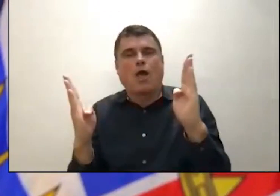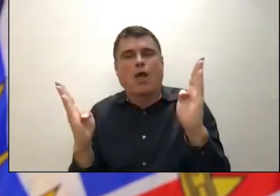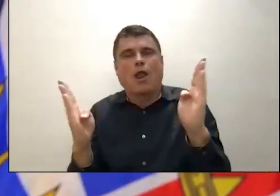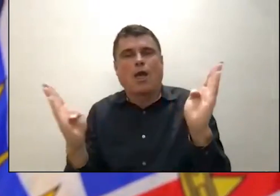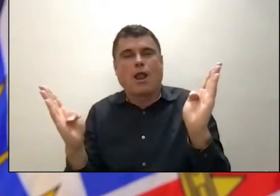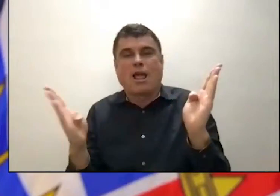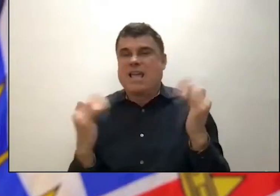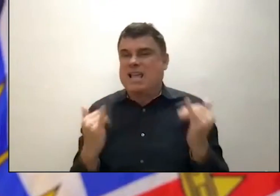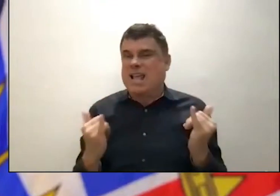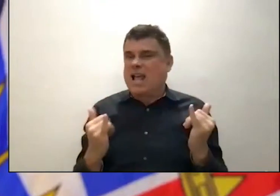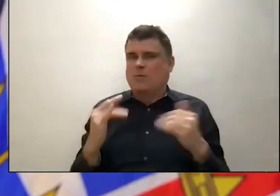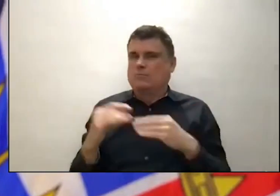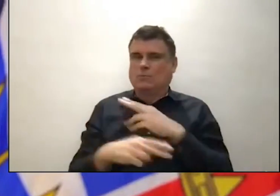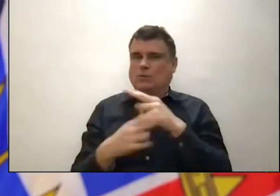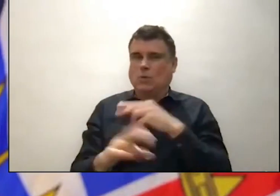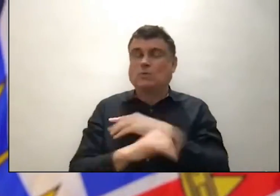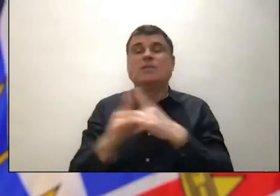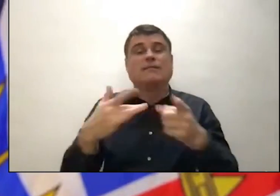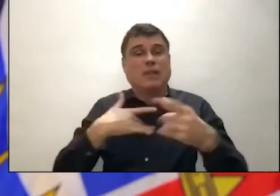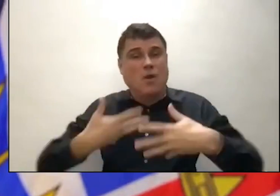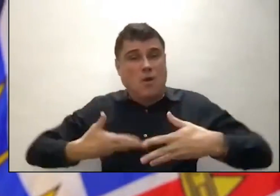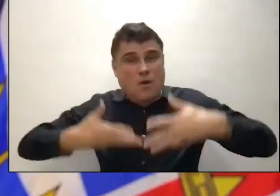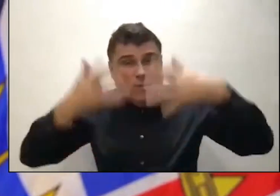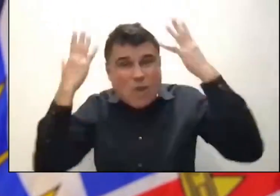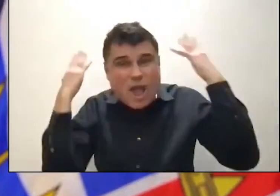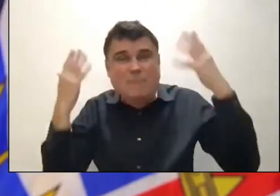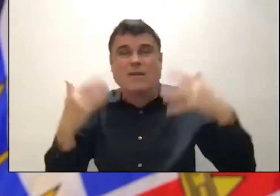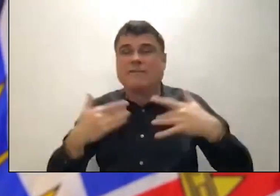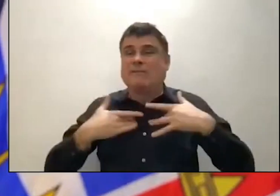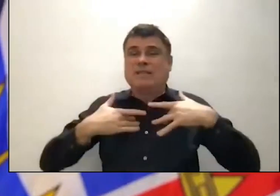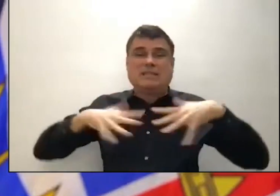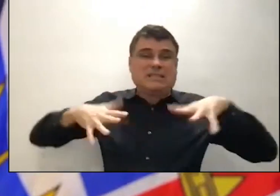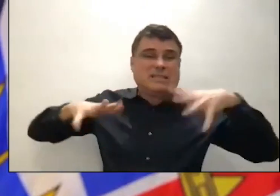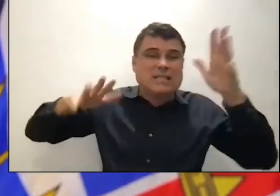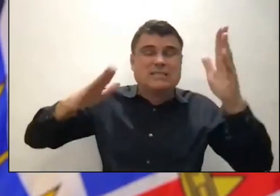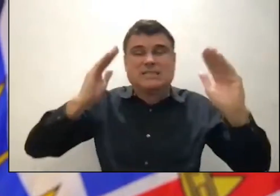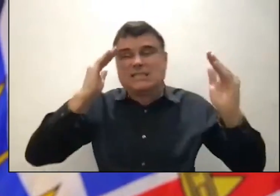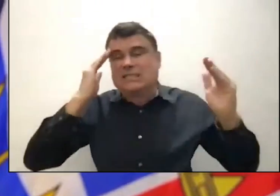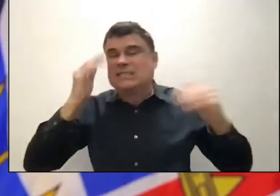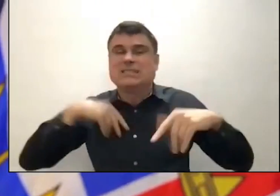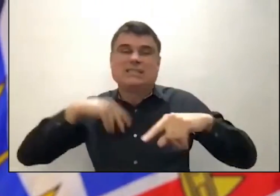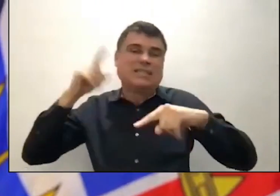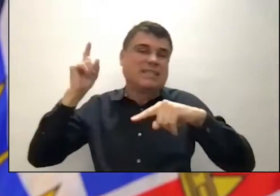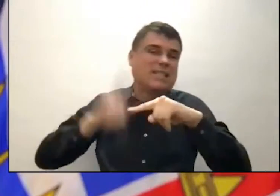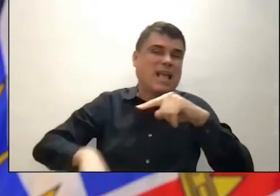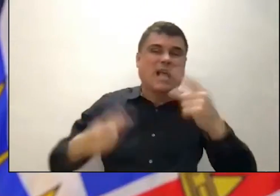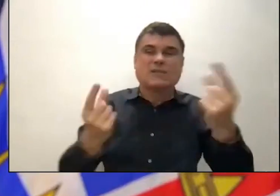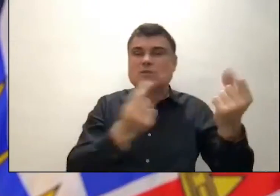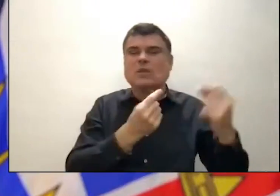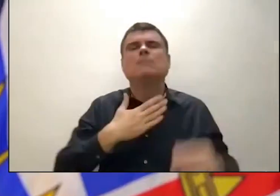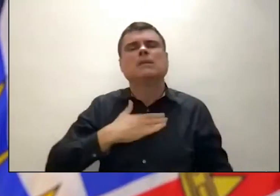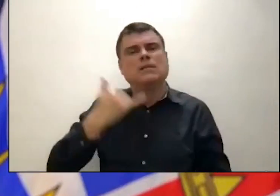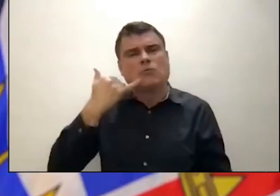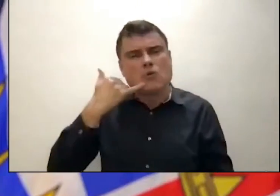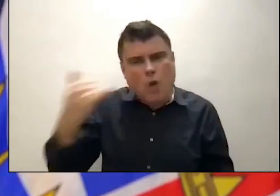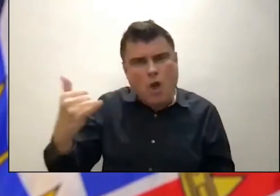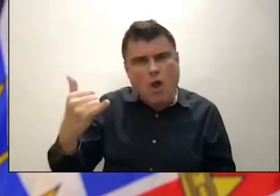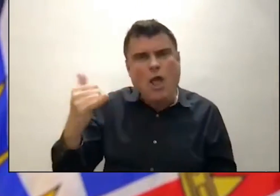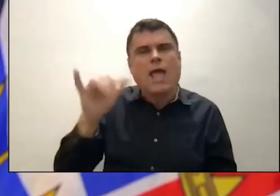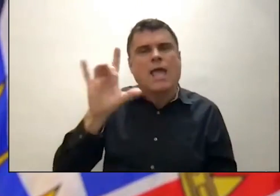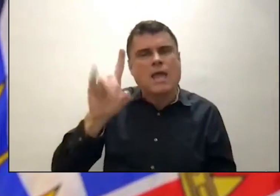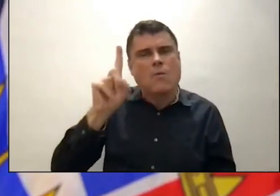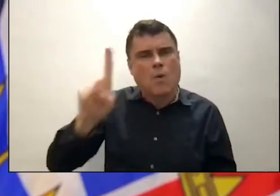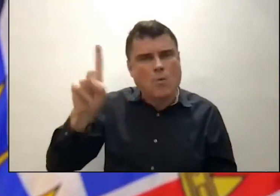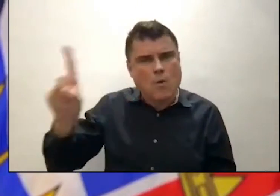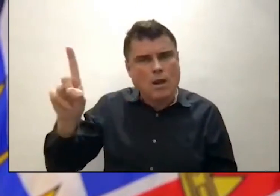to support you, and I talked about this a few weeks ago. I encourage people to call 811, visit Bounce Back BC. The